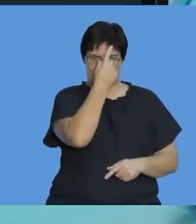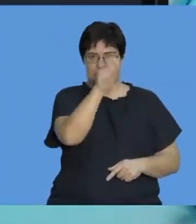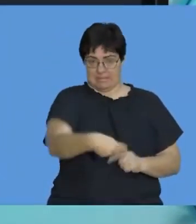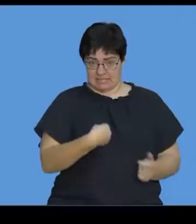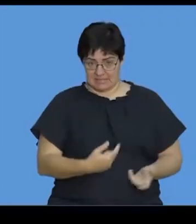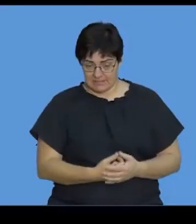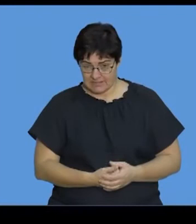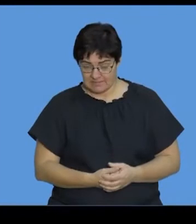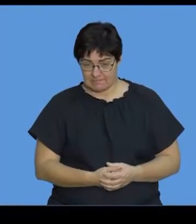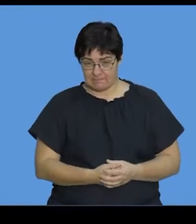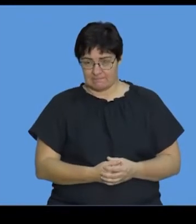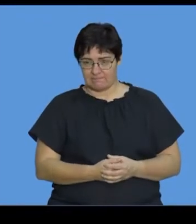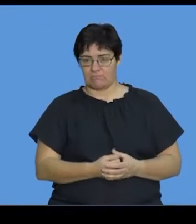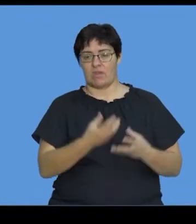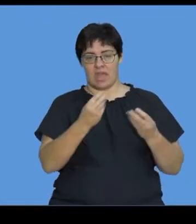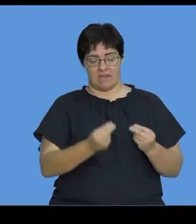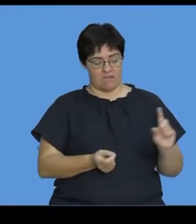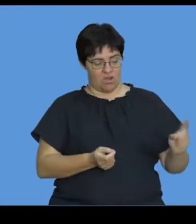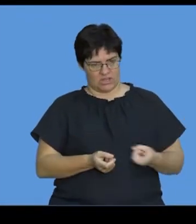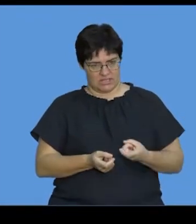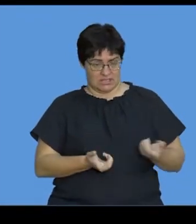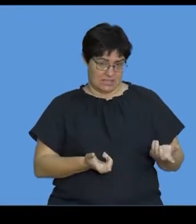have? We have a hockey stick.